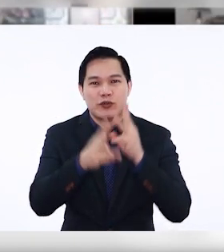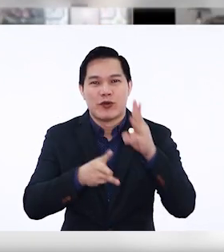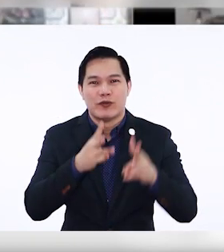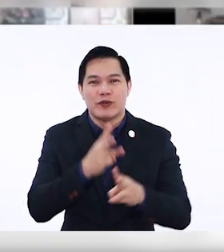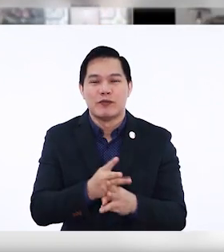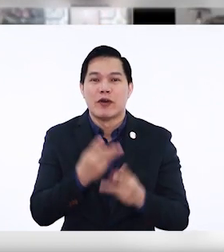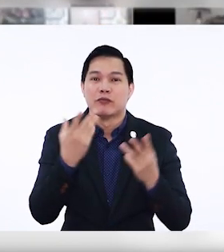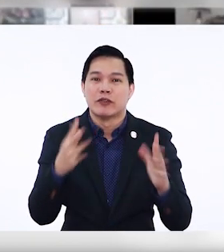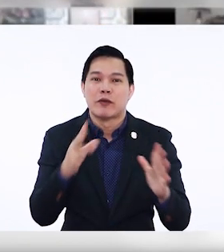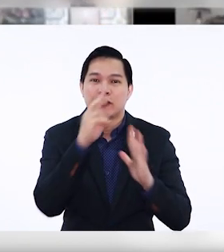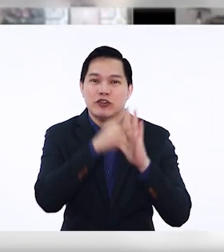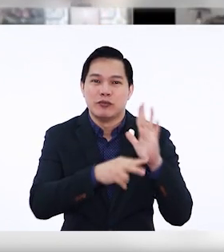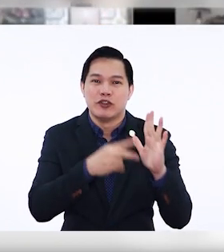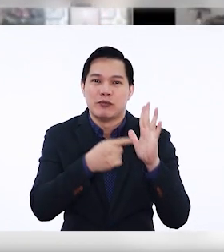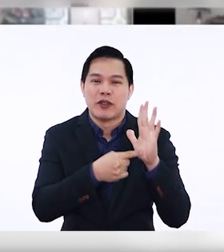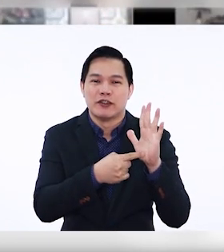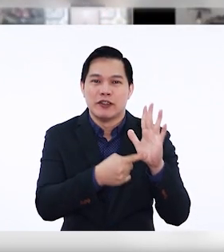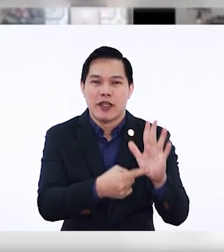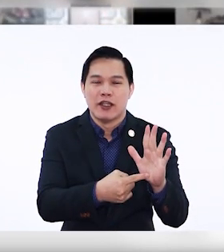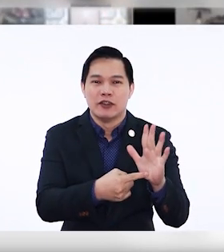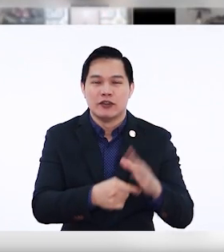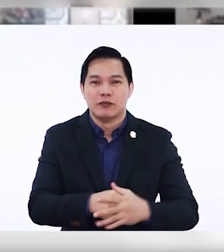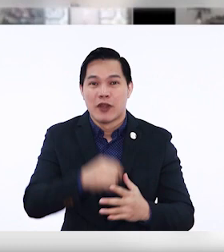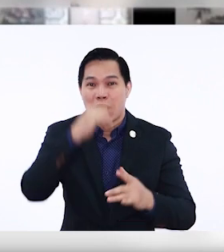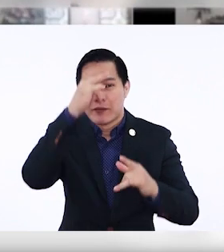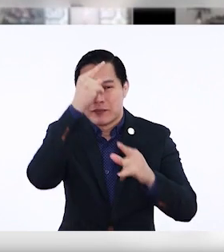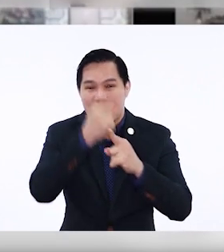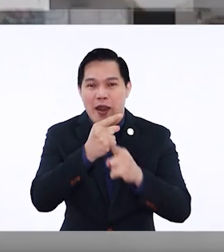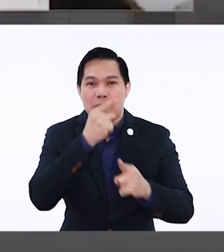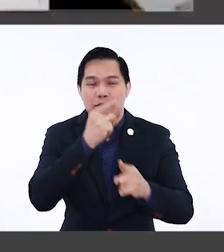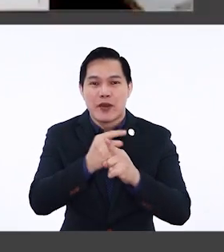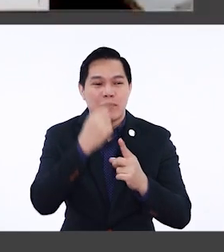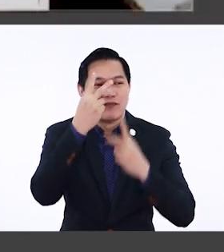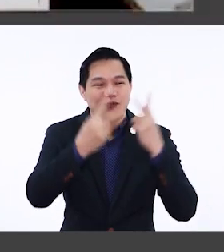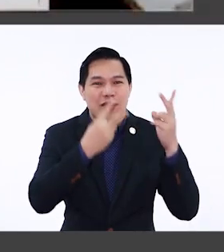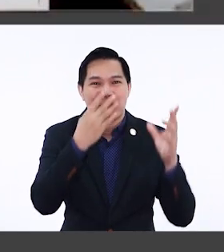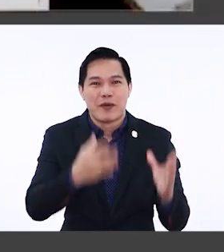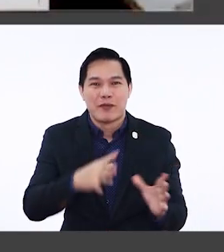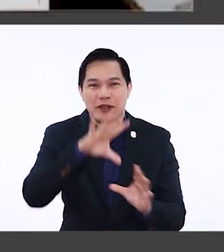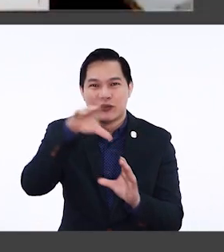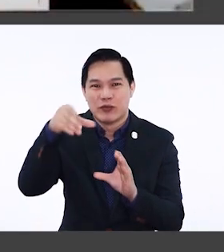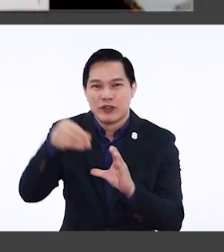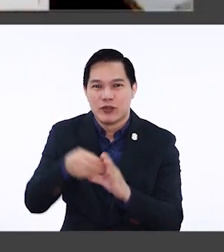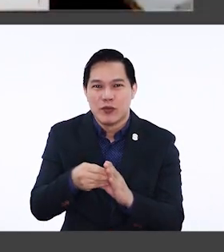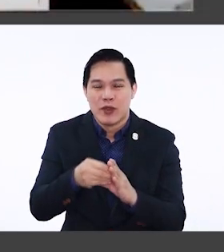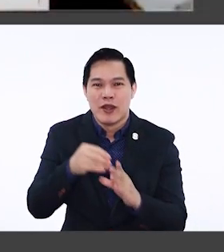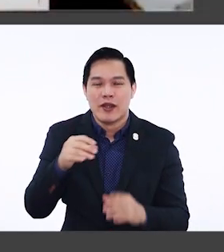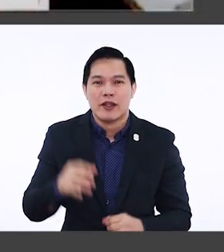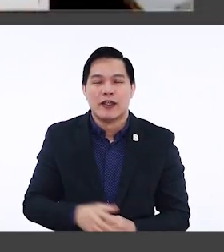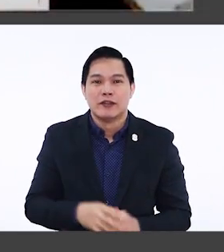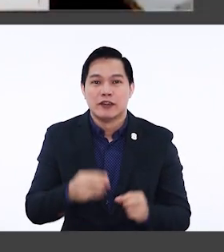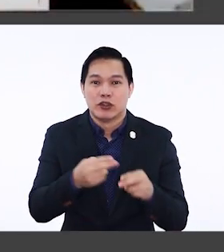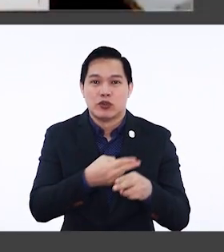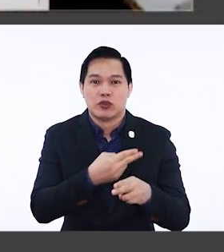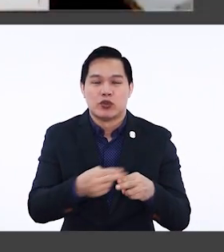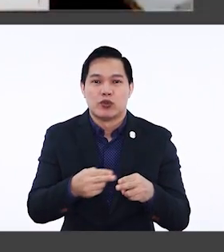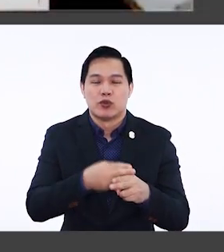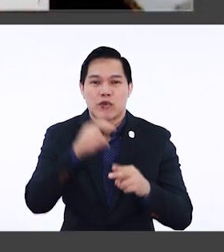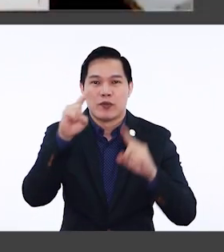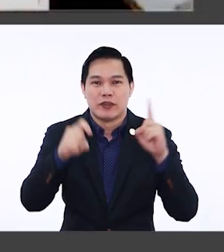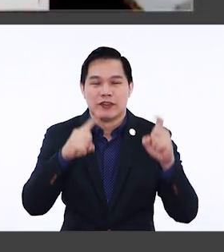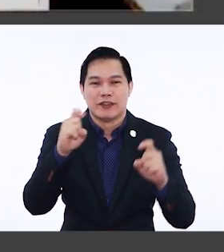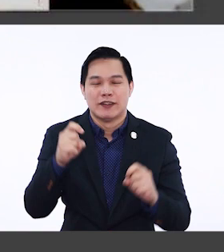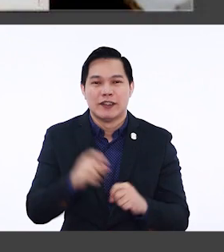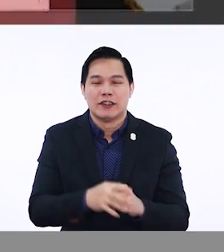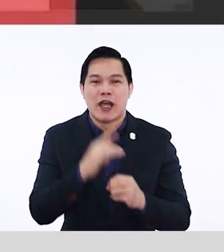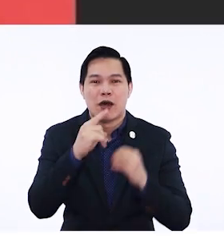throughout the world. After the video presentation, brethren and guests participated in a quiz to